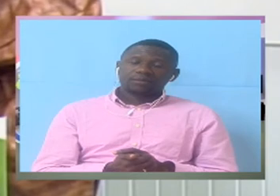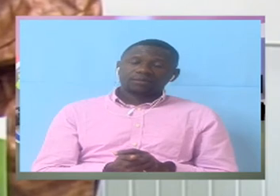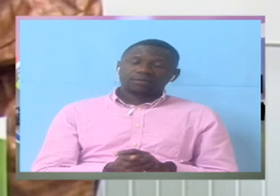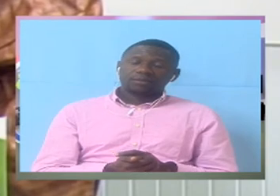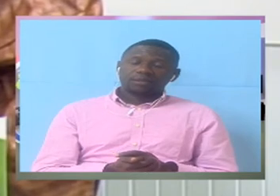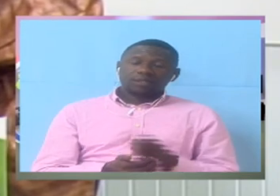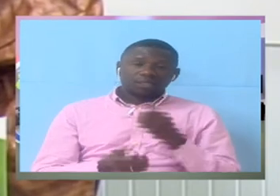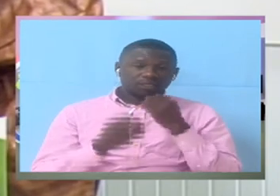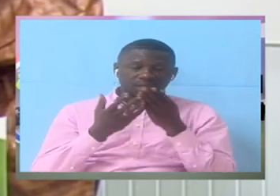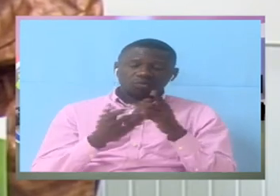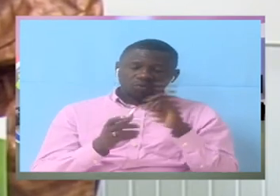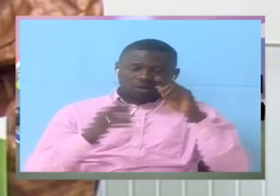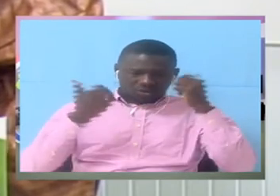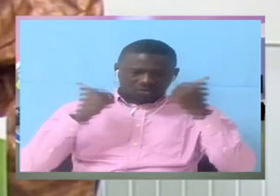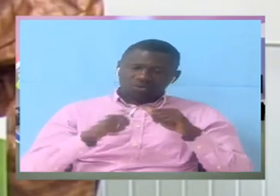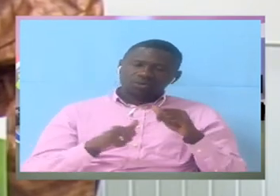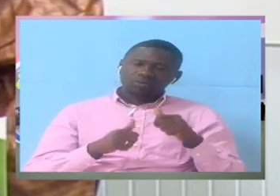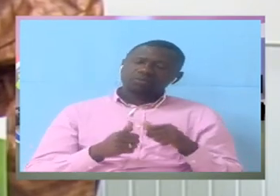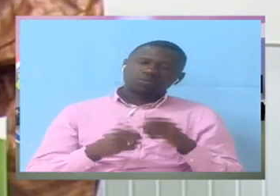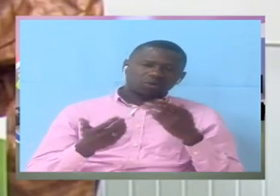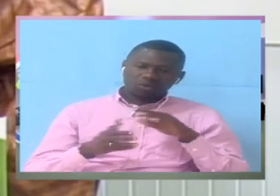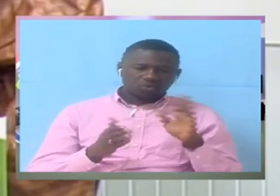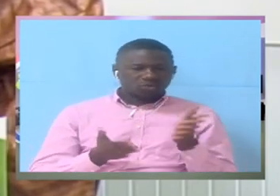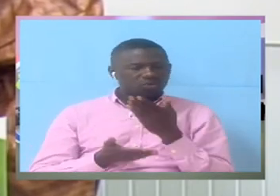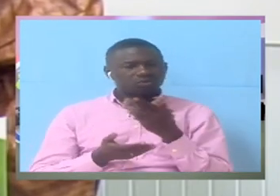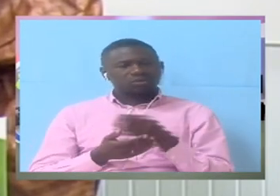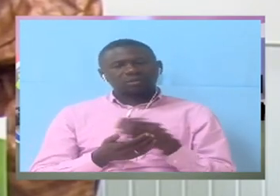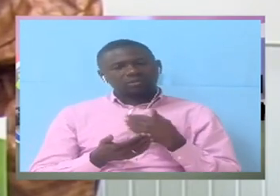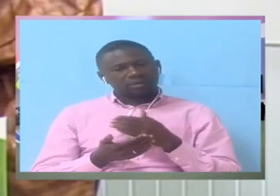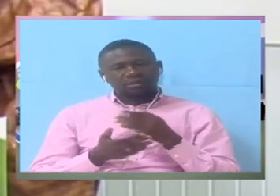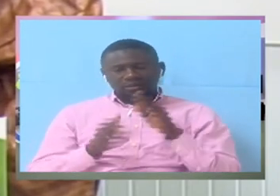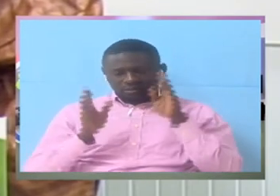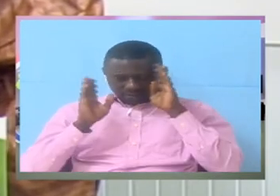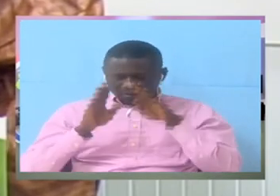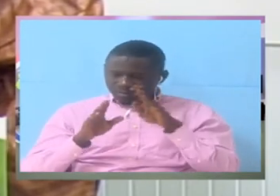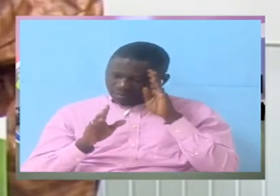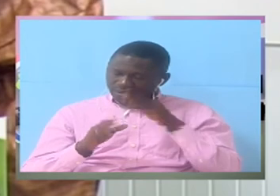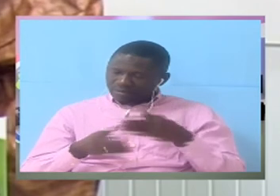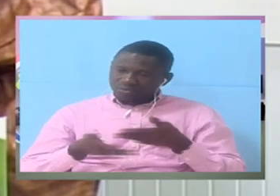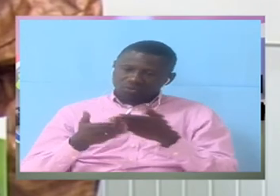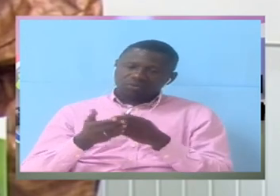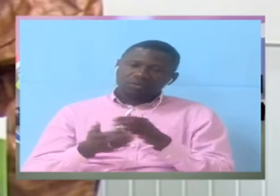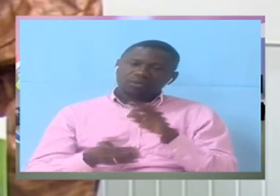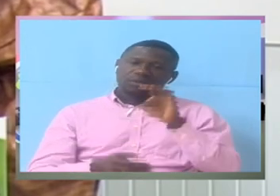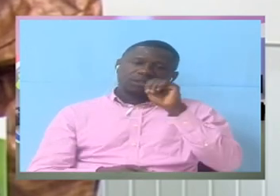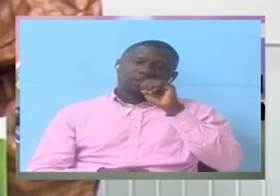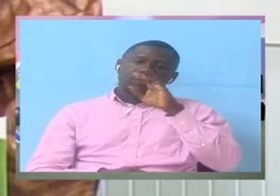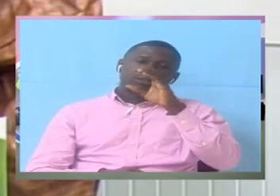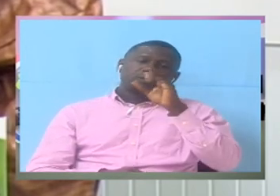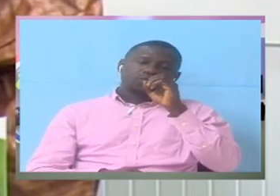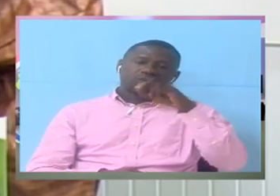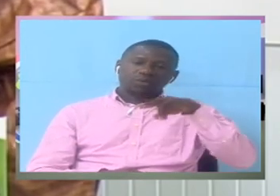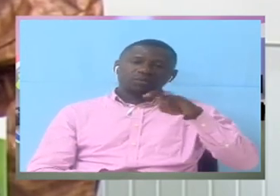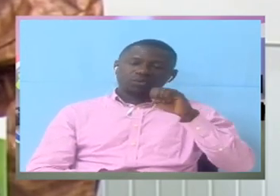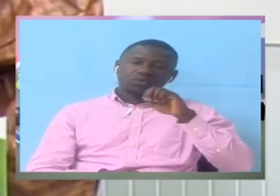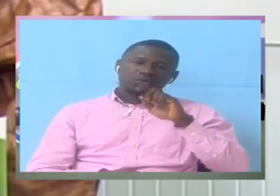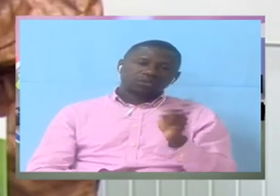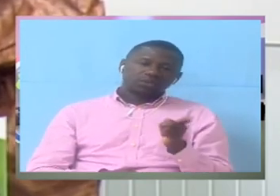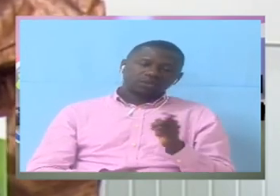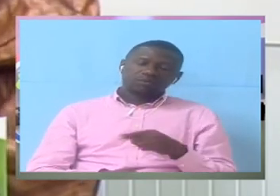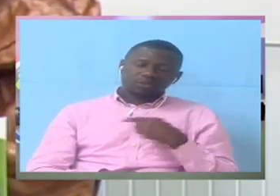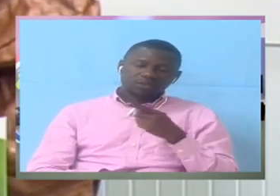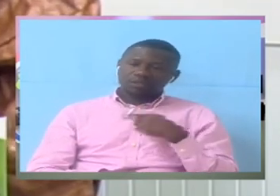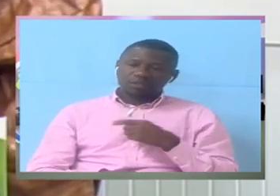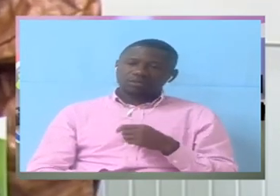surrender ji. He said, "What are we going to do now? Let's go and surrender to the economic forces." Olun nengai my dead body. I said to him, over my dead